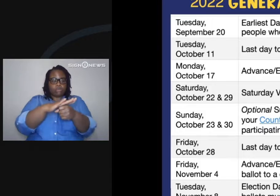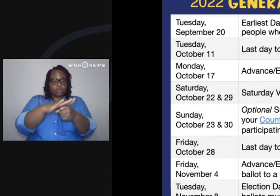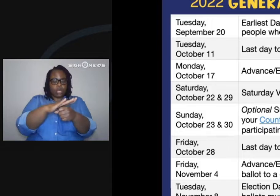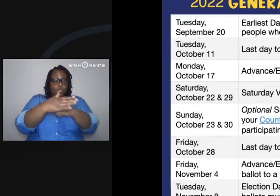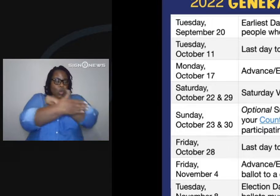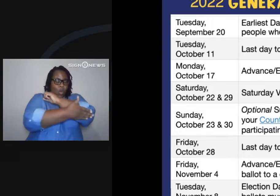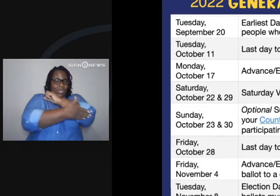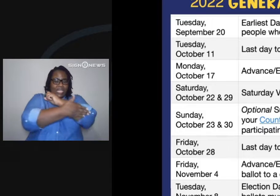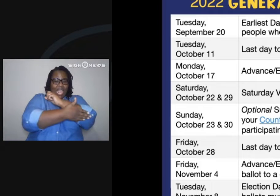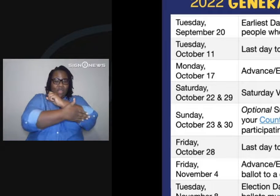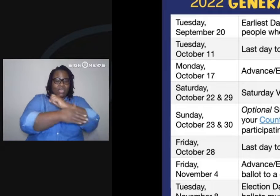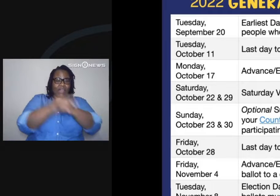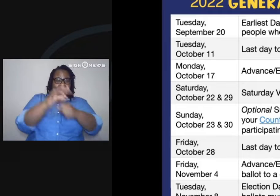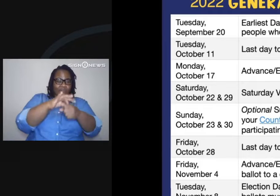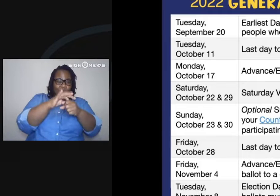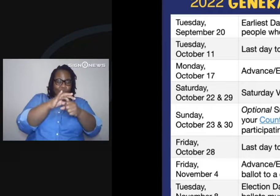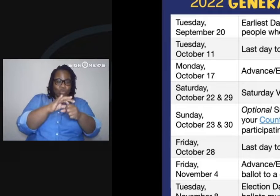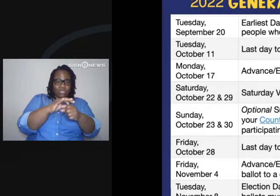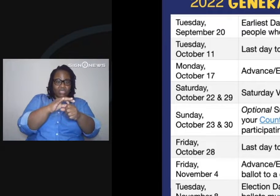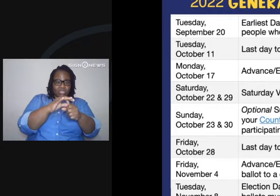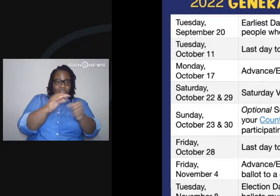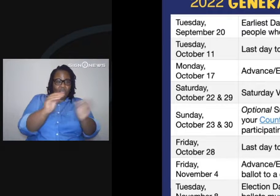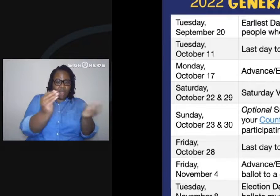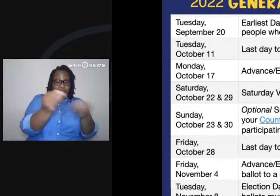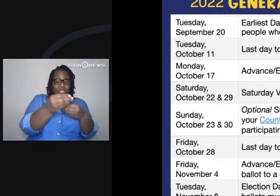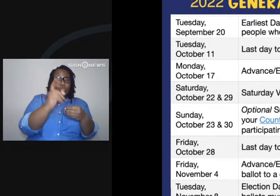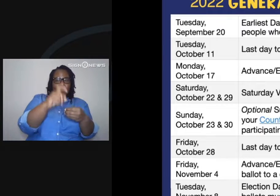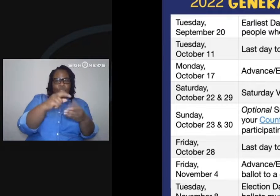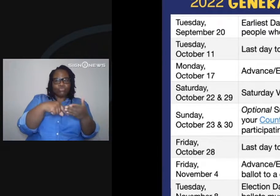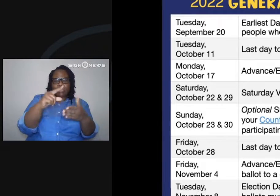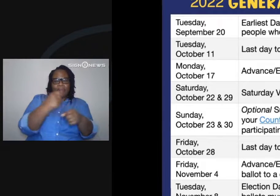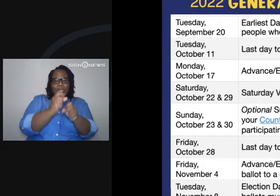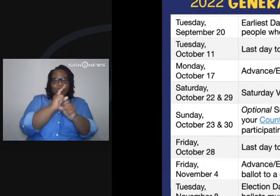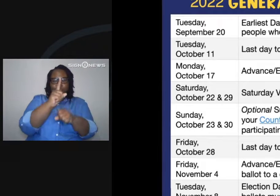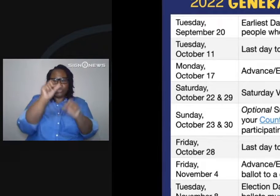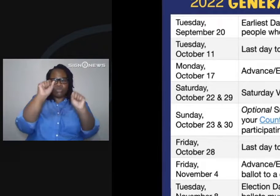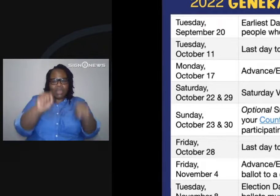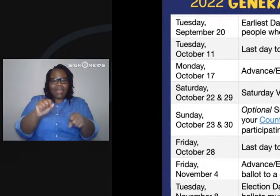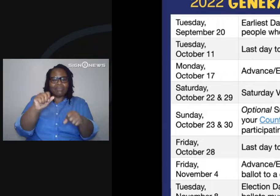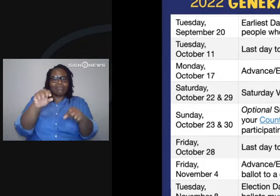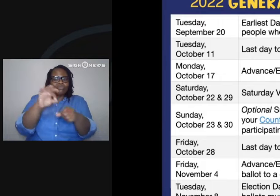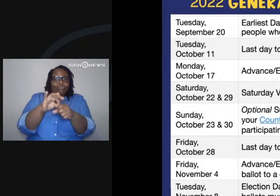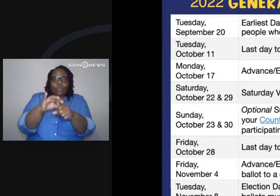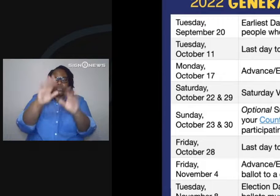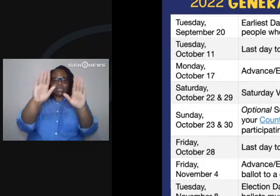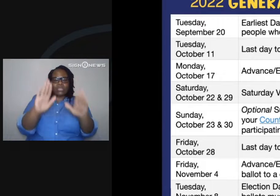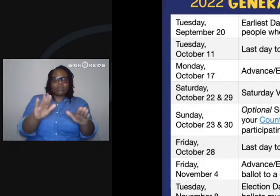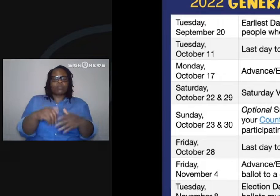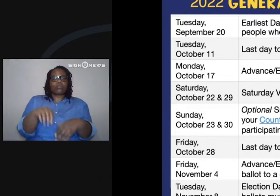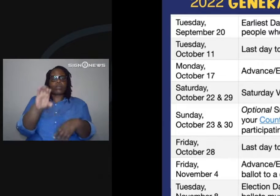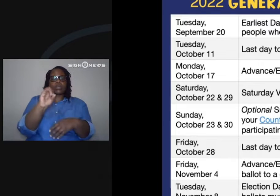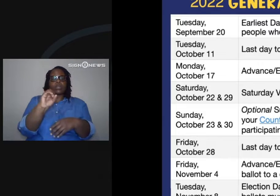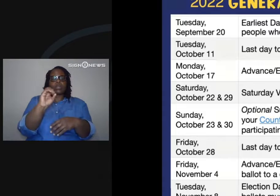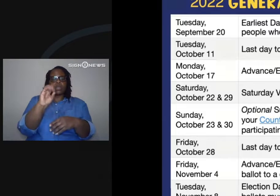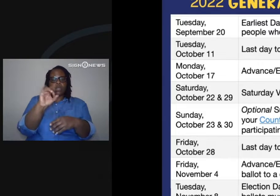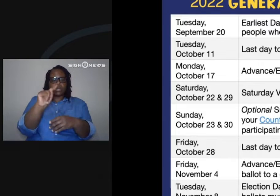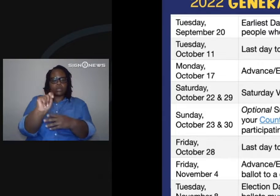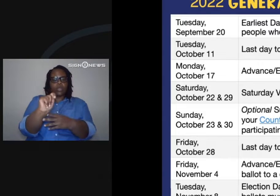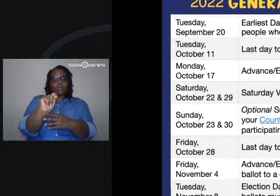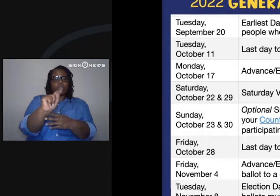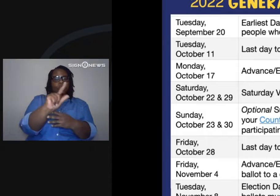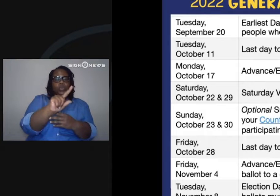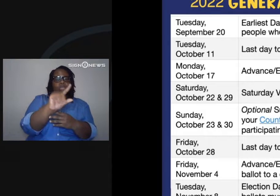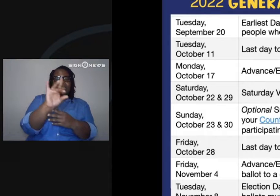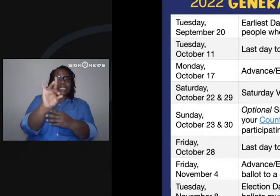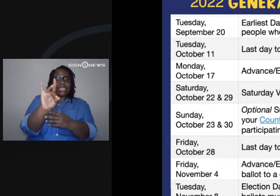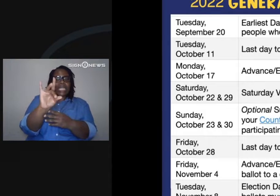county is letting folks vote on Sunday. October 28th is the last day you can request an application to vote with